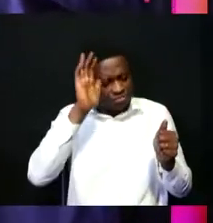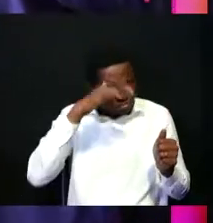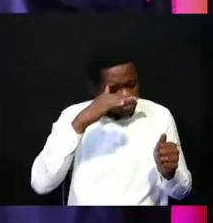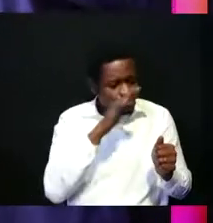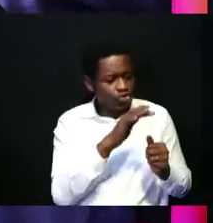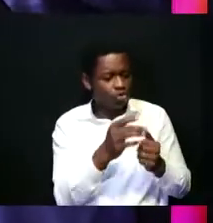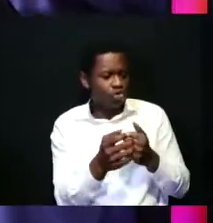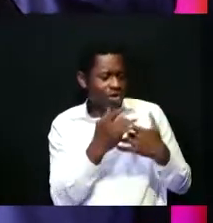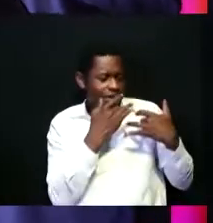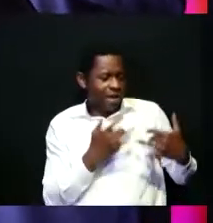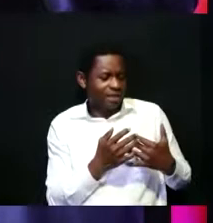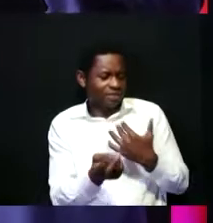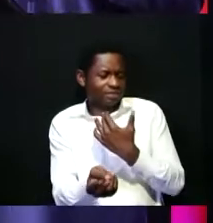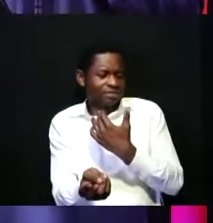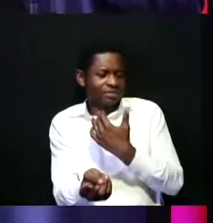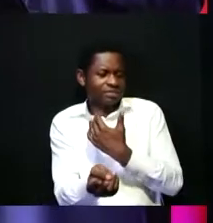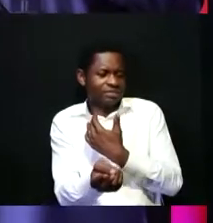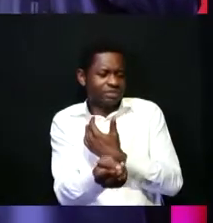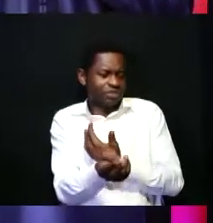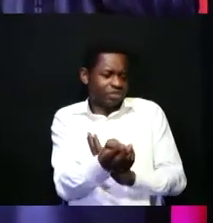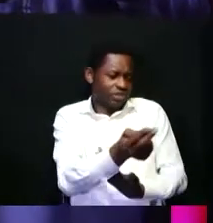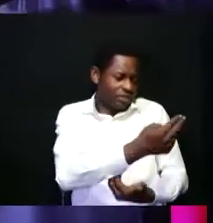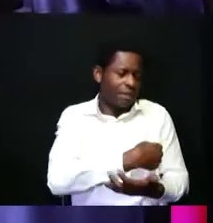to the parents.